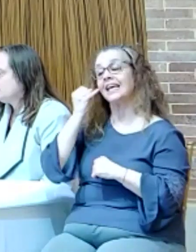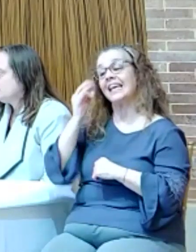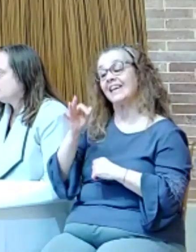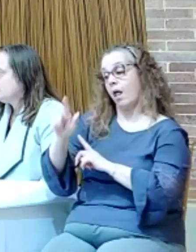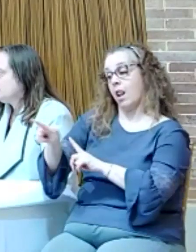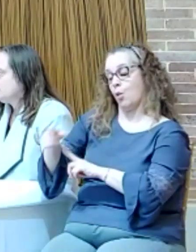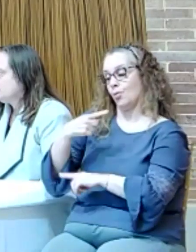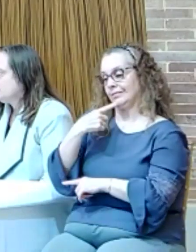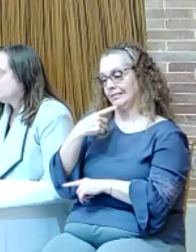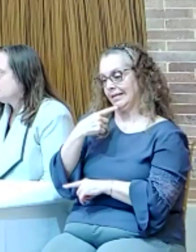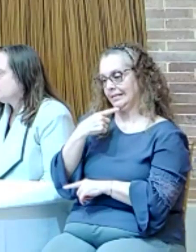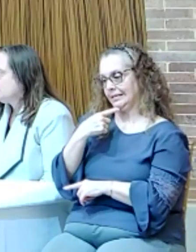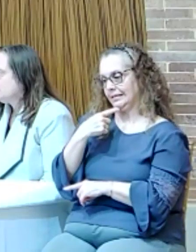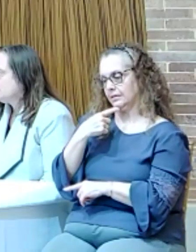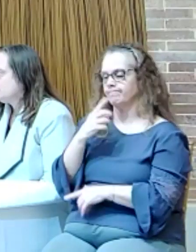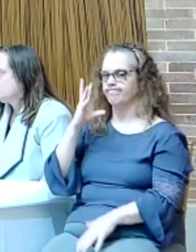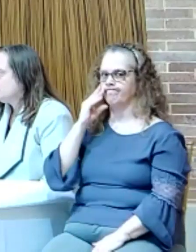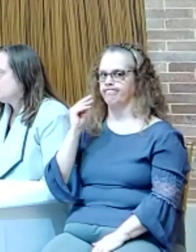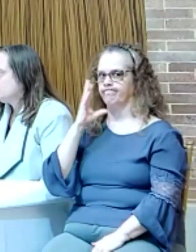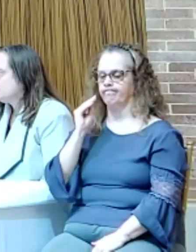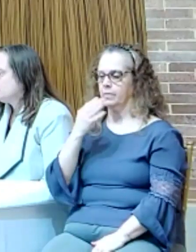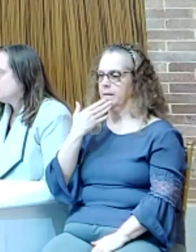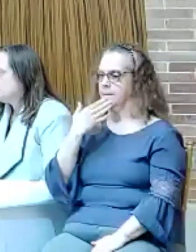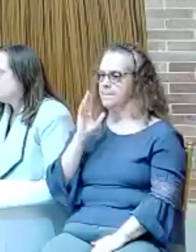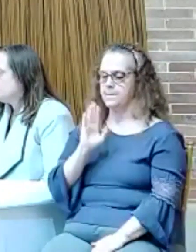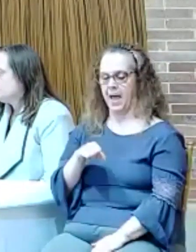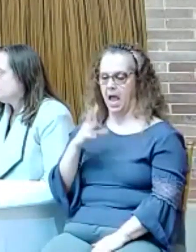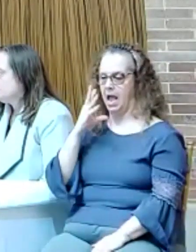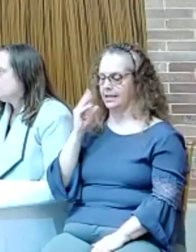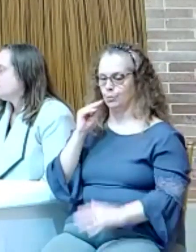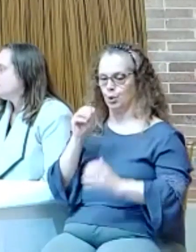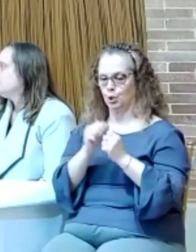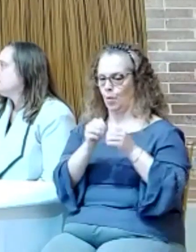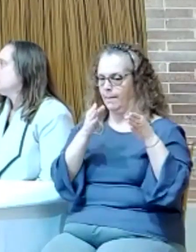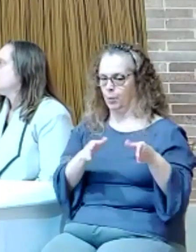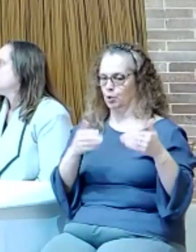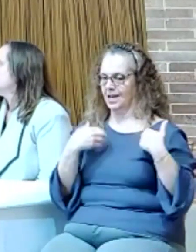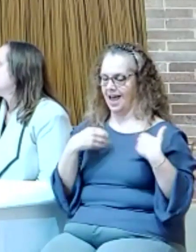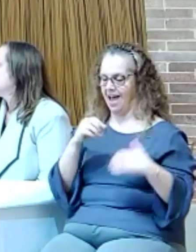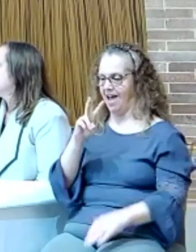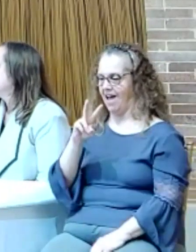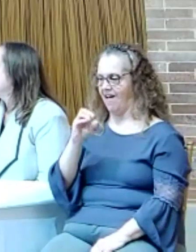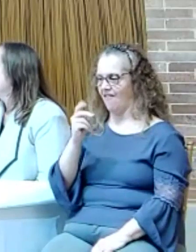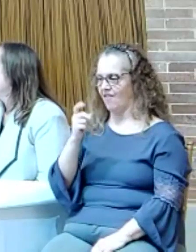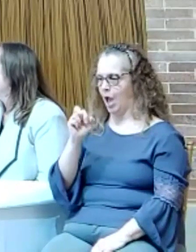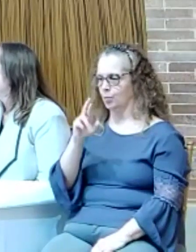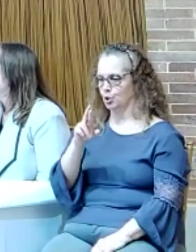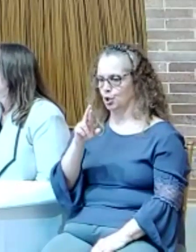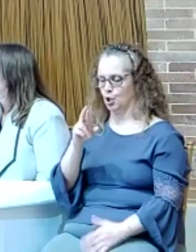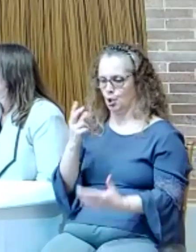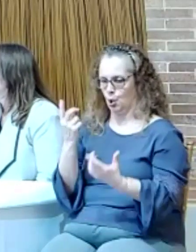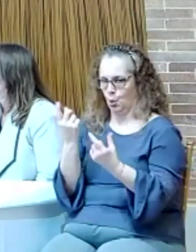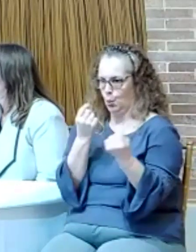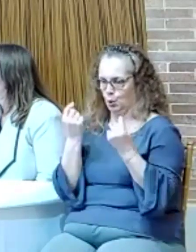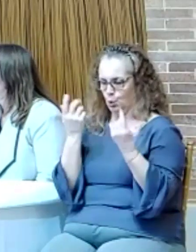says they've had bad situations with voucher holders in the past what are we going to